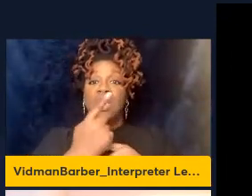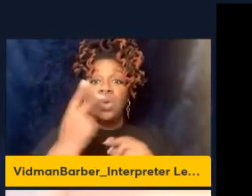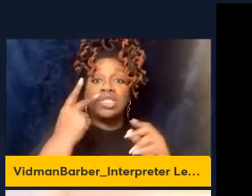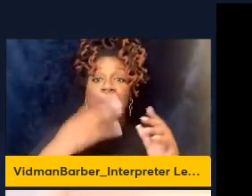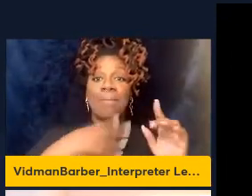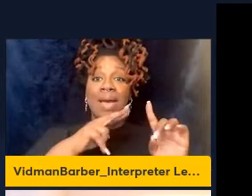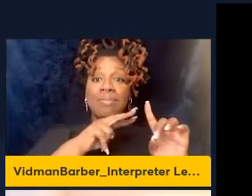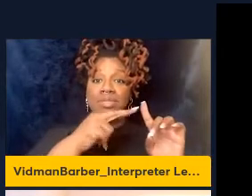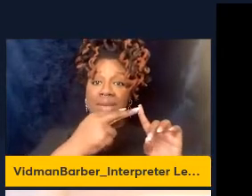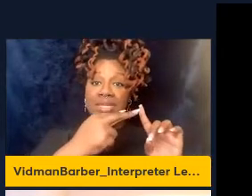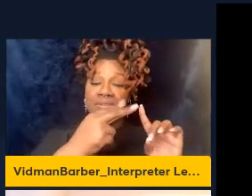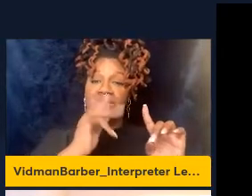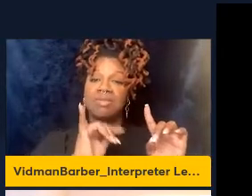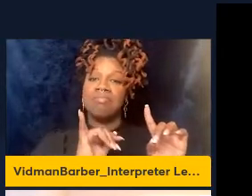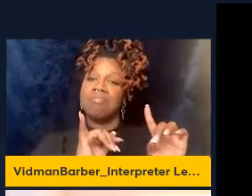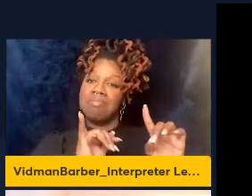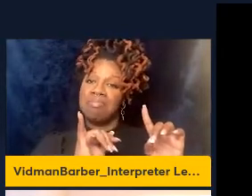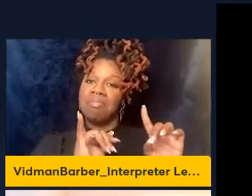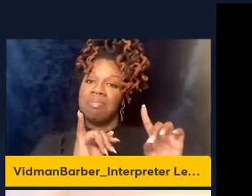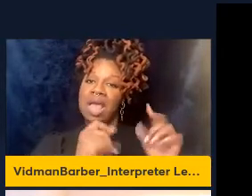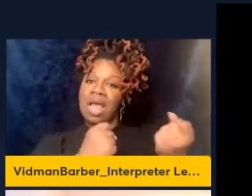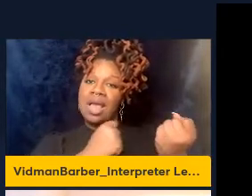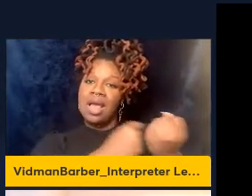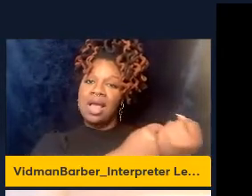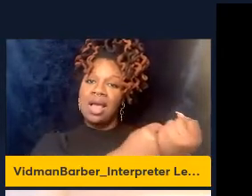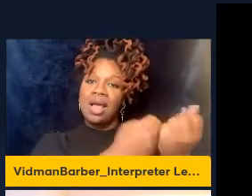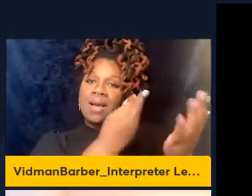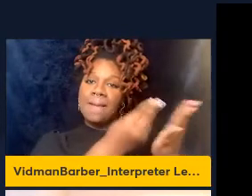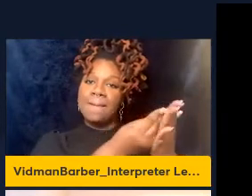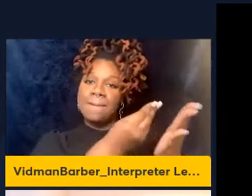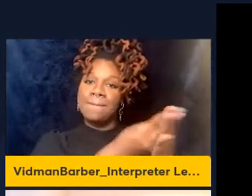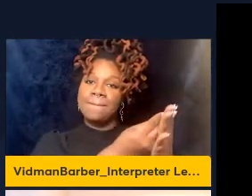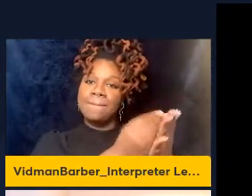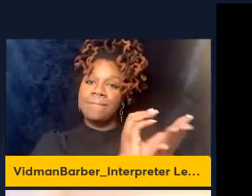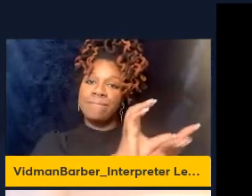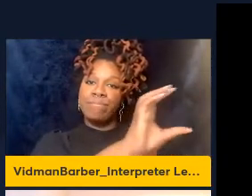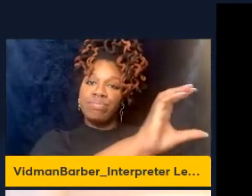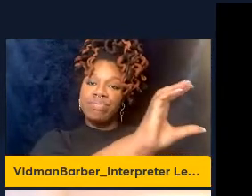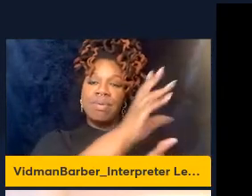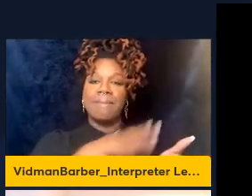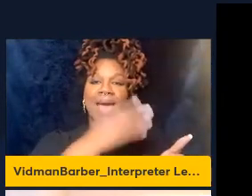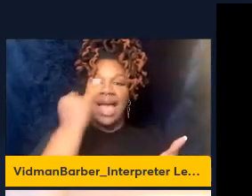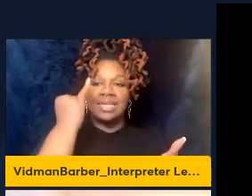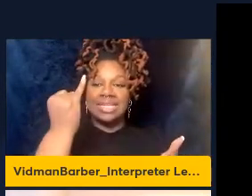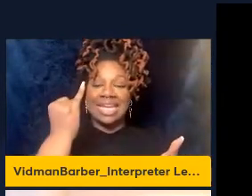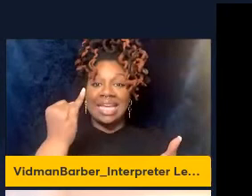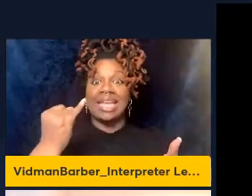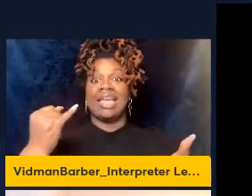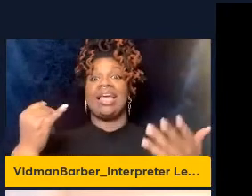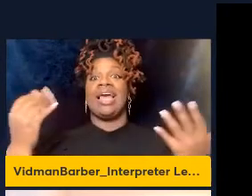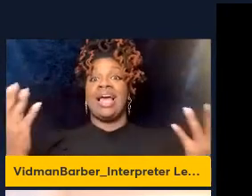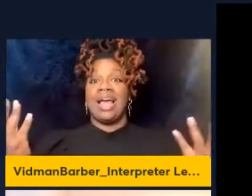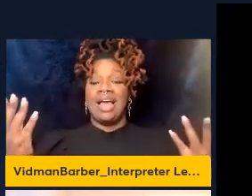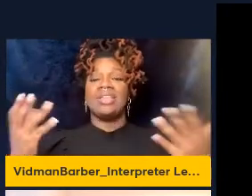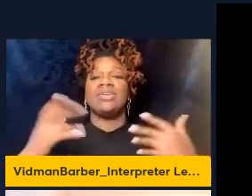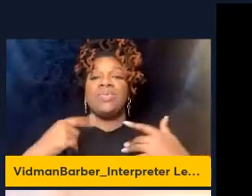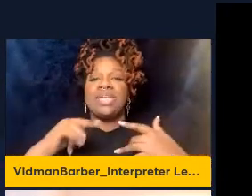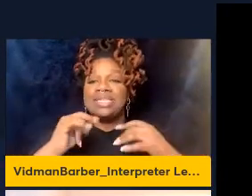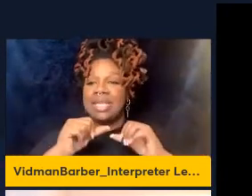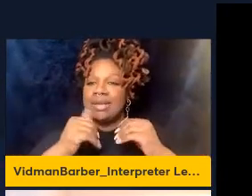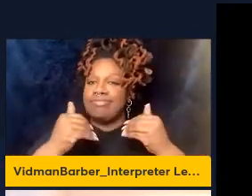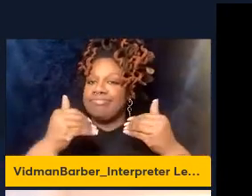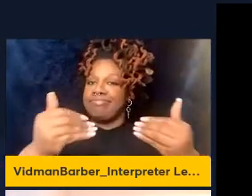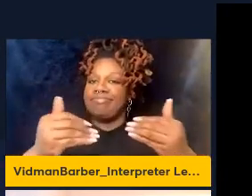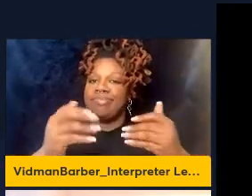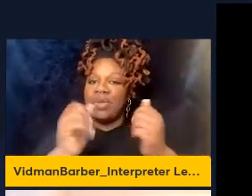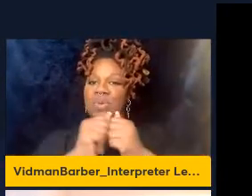you know what, this is worth funding. So now, with a whole bunch of money in hand, we decided to move forward and press on with this project. So